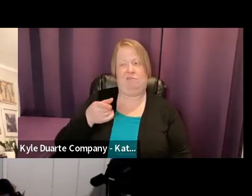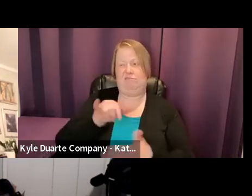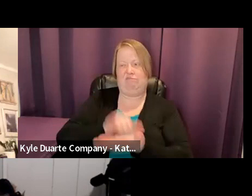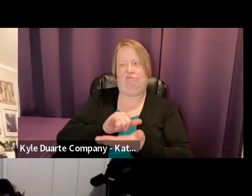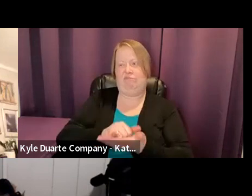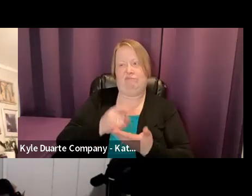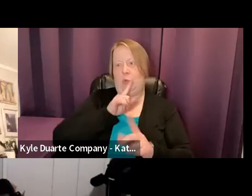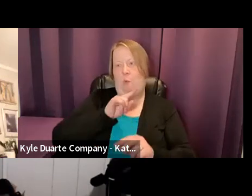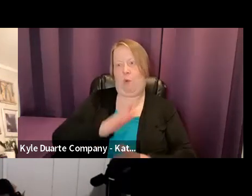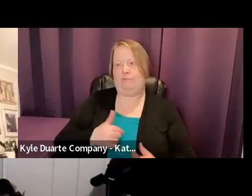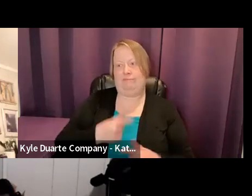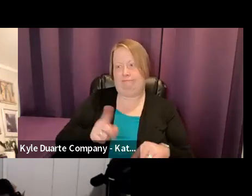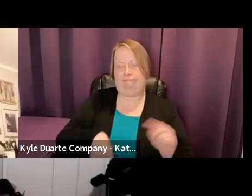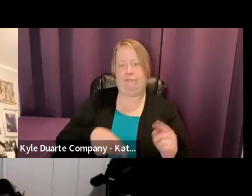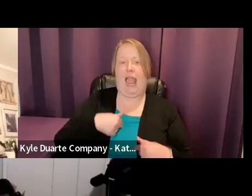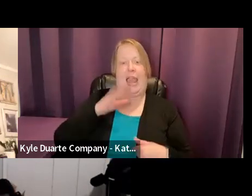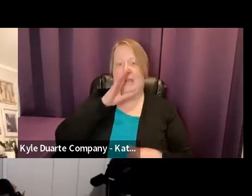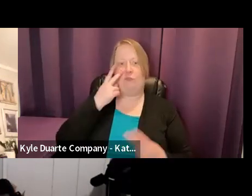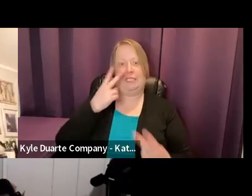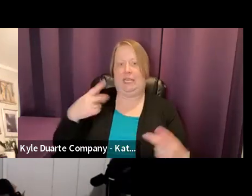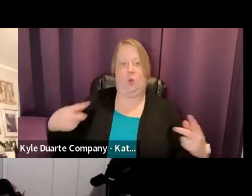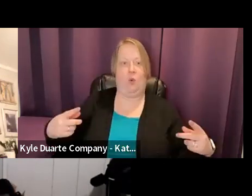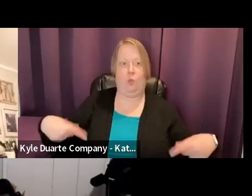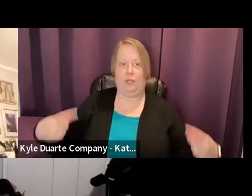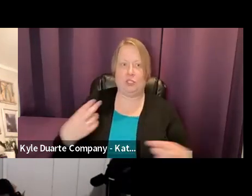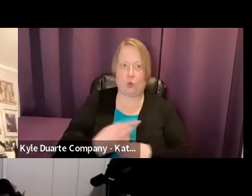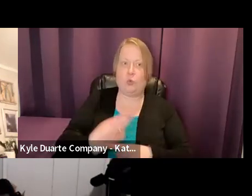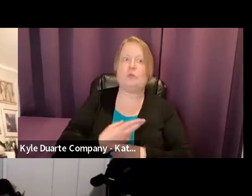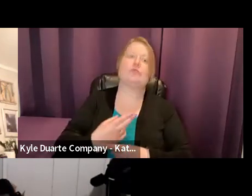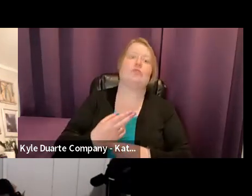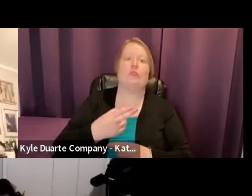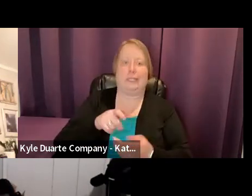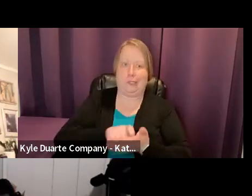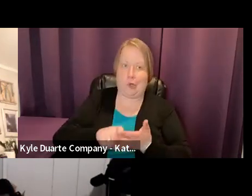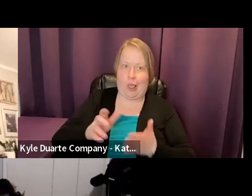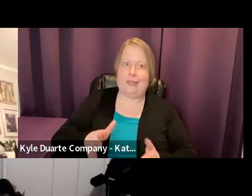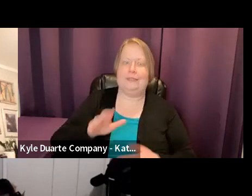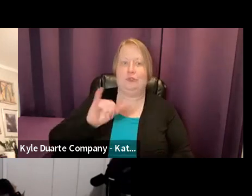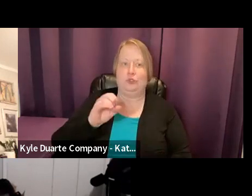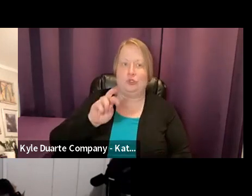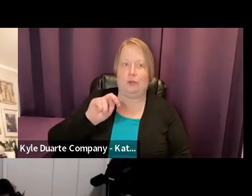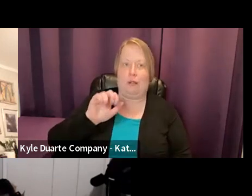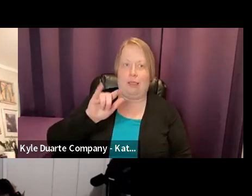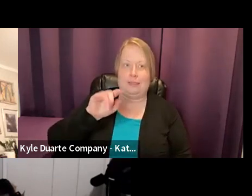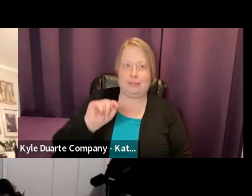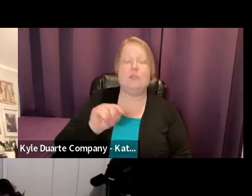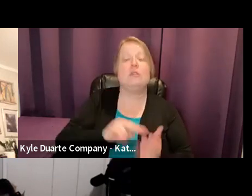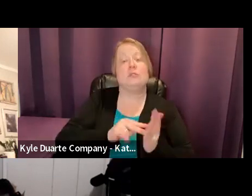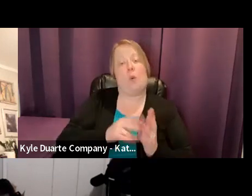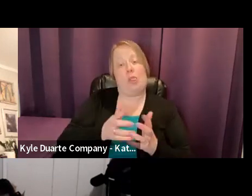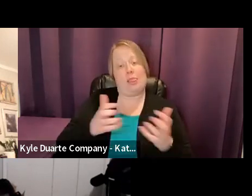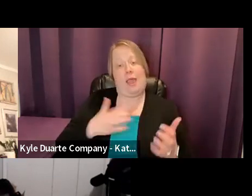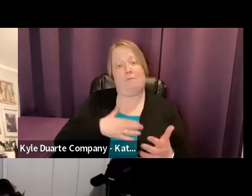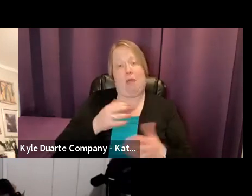never seen a wheelchair user as a journalist. And so a lot of what I do outside of